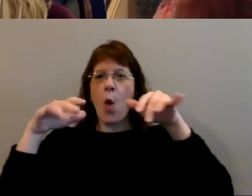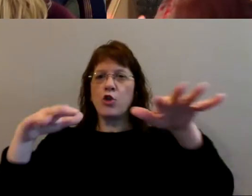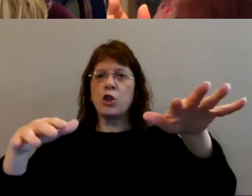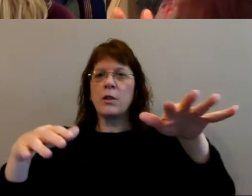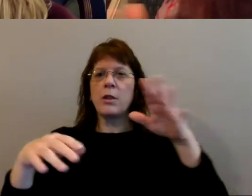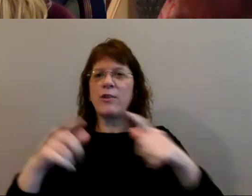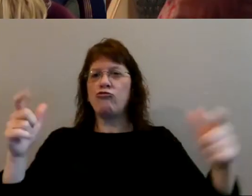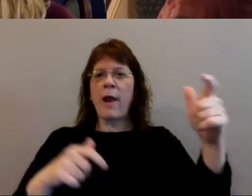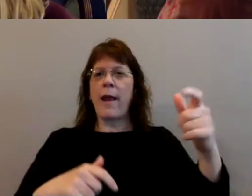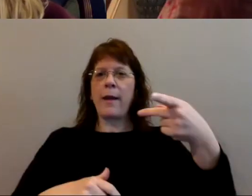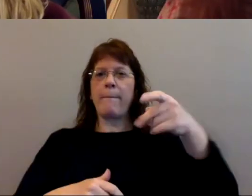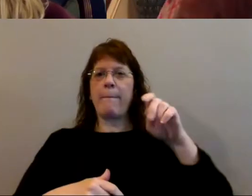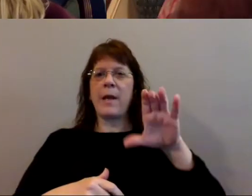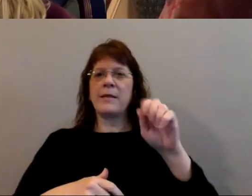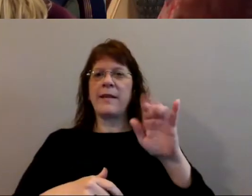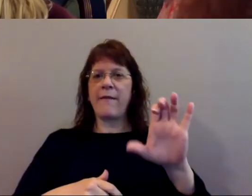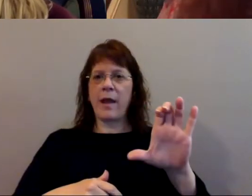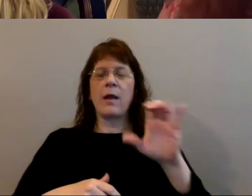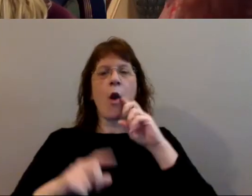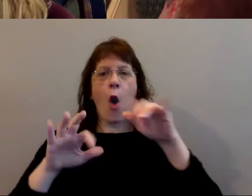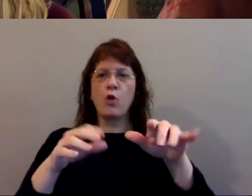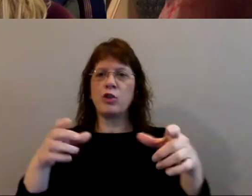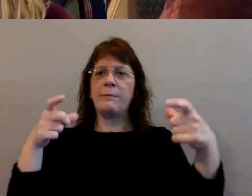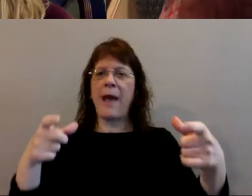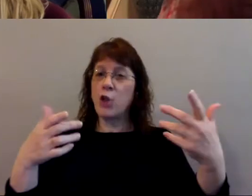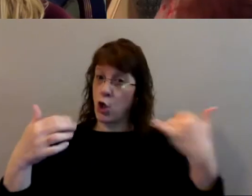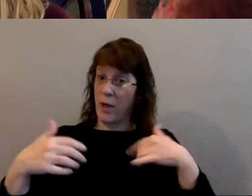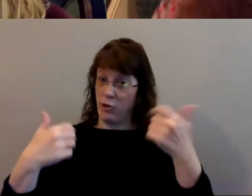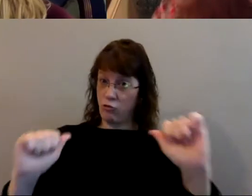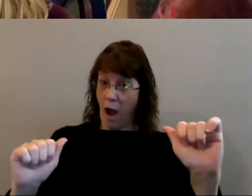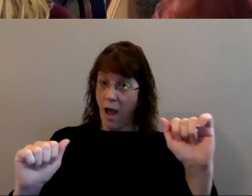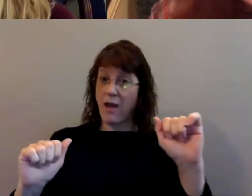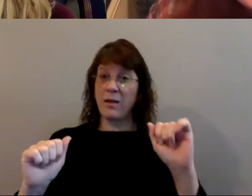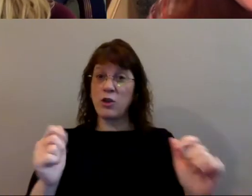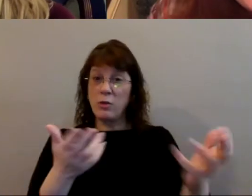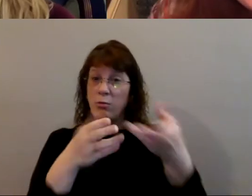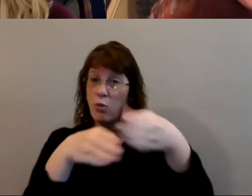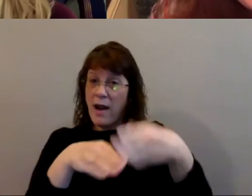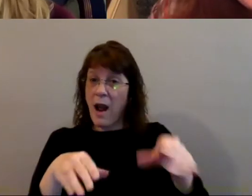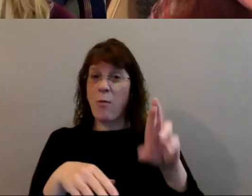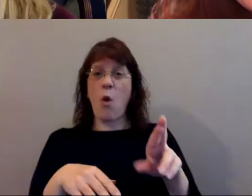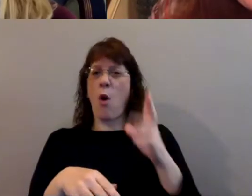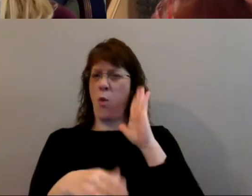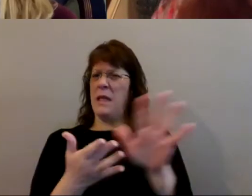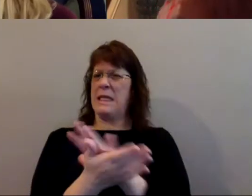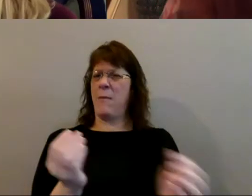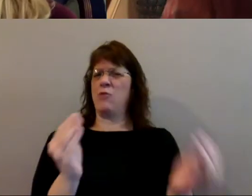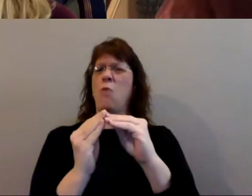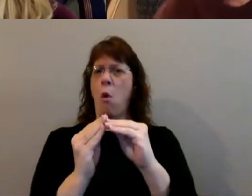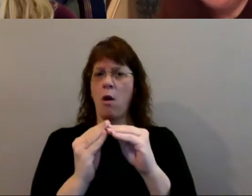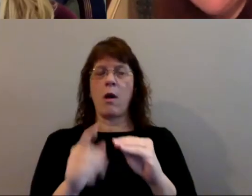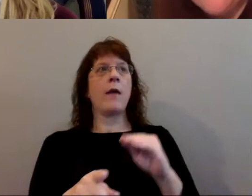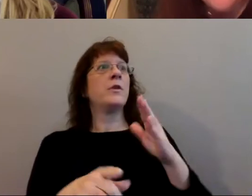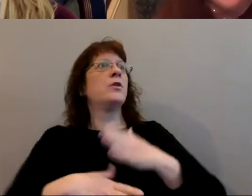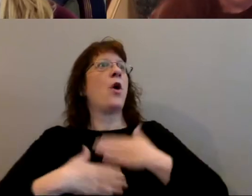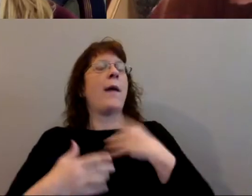And do we even like try, or like, are we just going to do more damage in the process? So I'm so glad somebody brought this up,